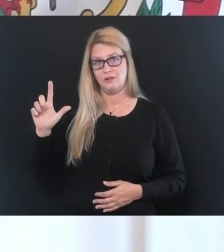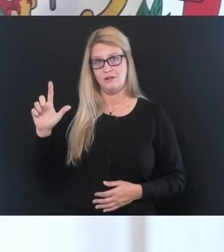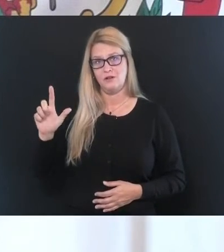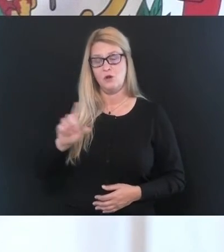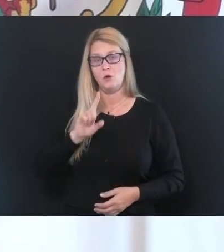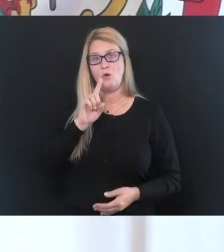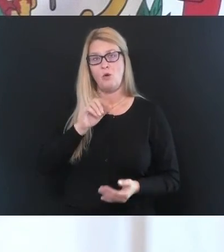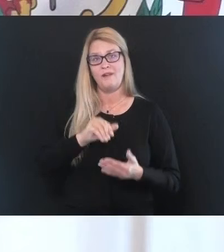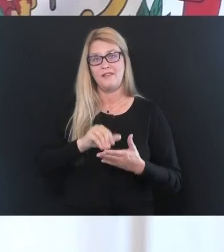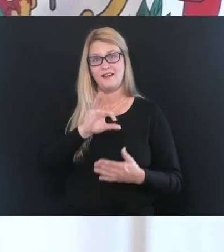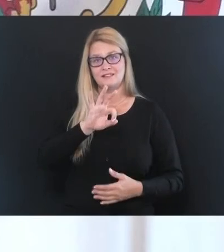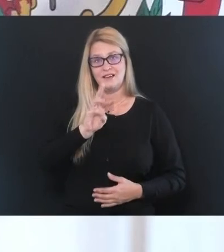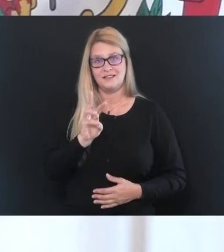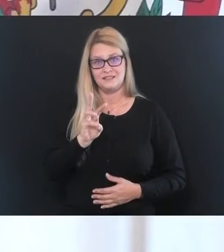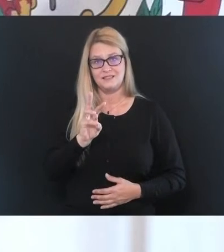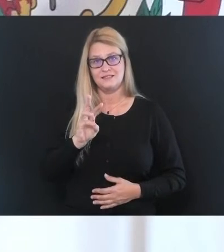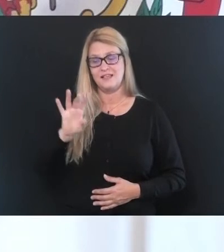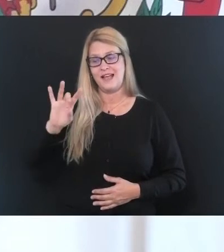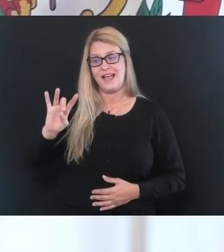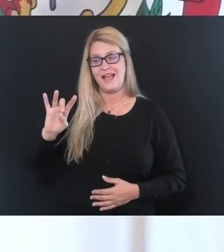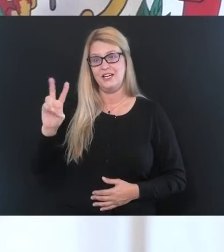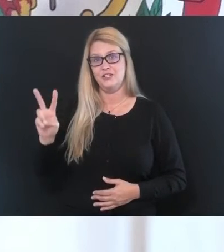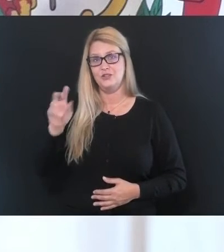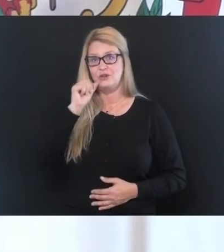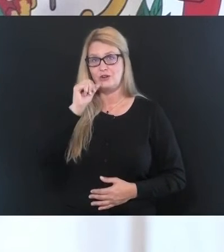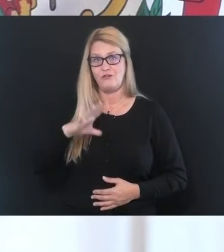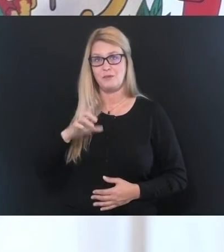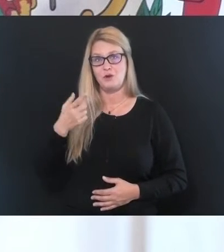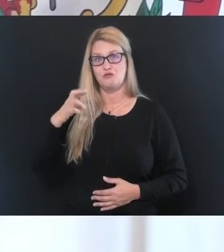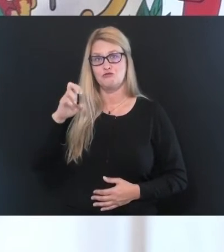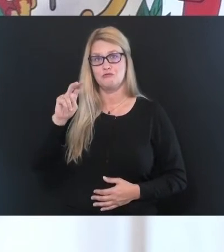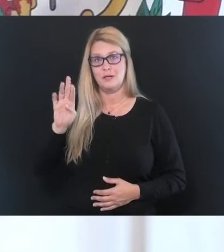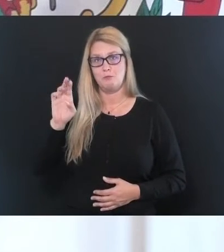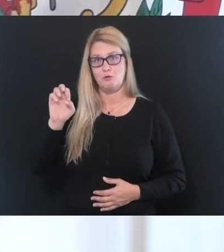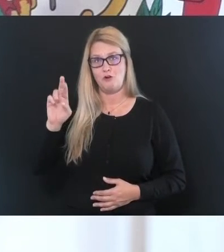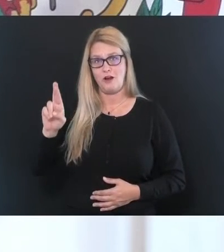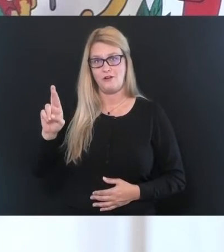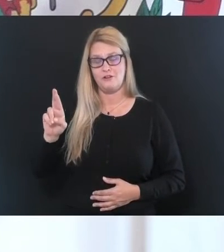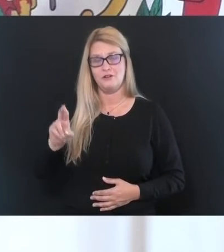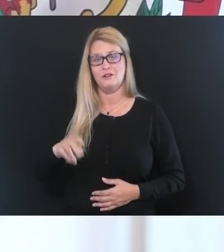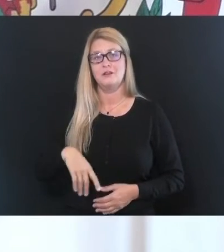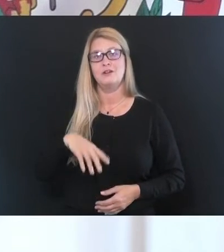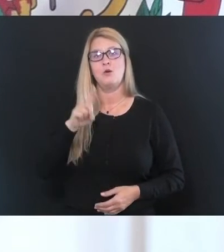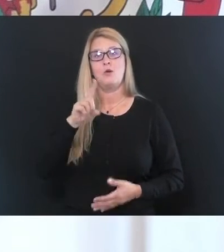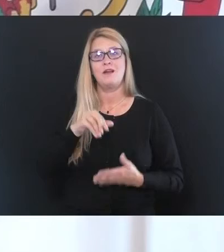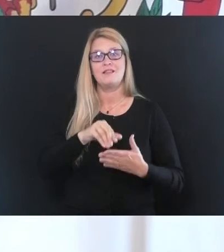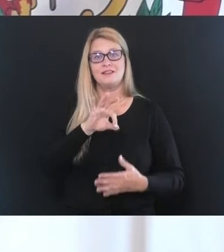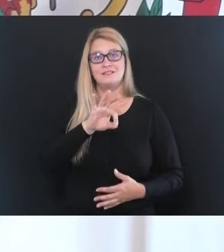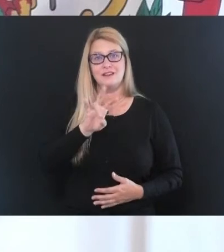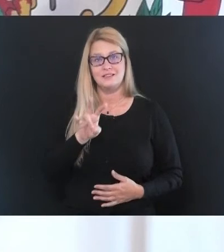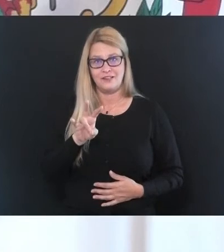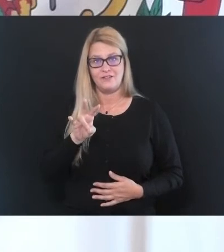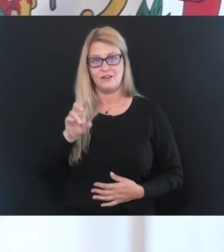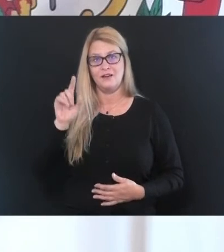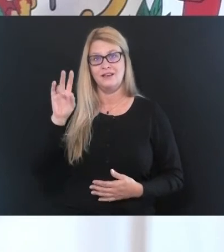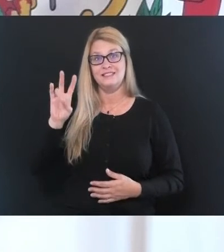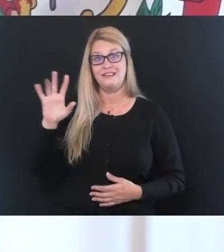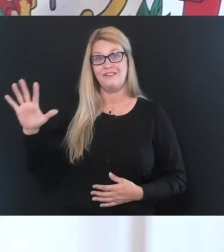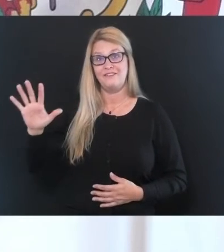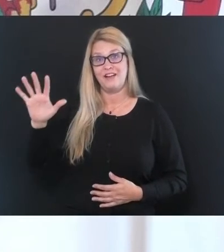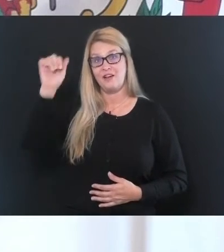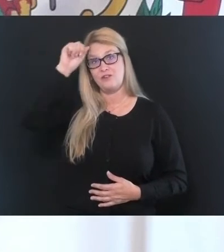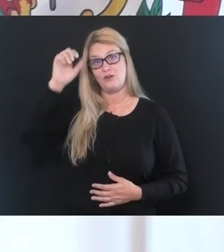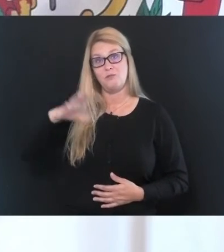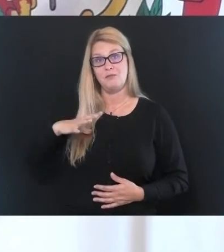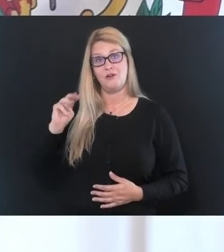Our 1,096th death, an 82-year-old female from Greenbrier County. Our 1,097th death, a 75-year-old